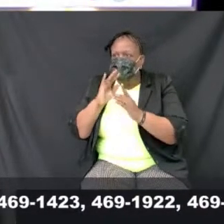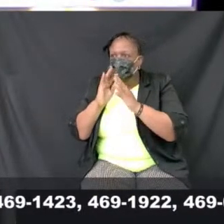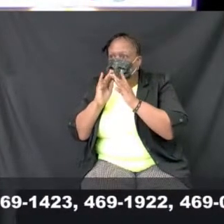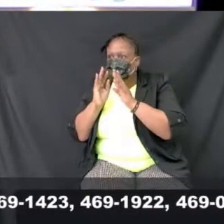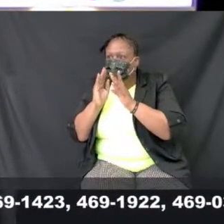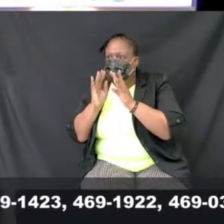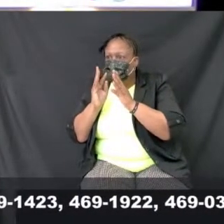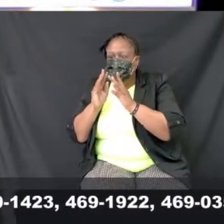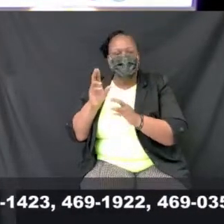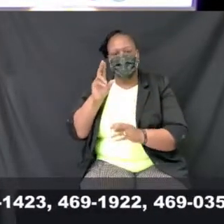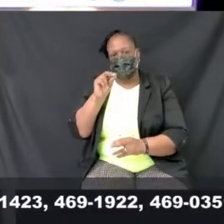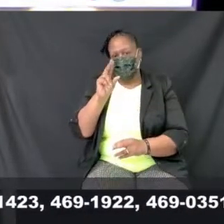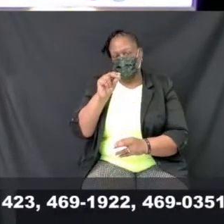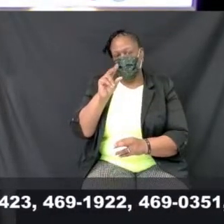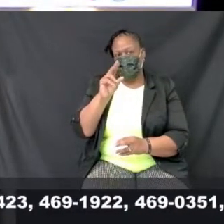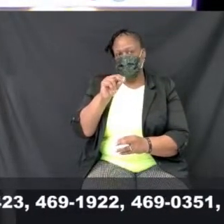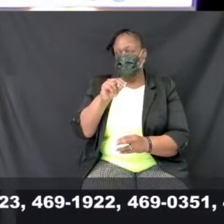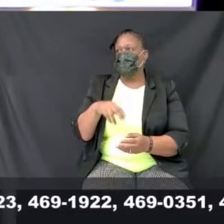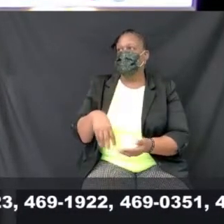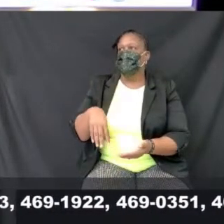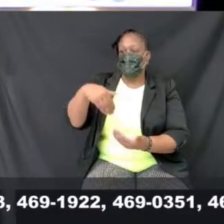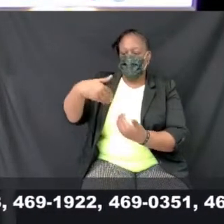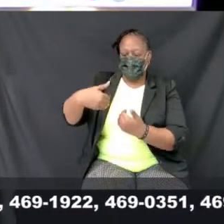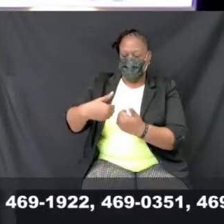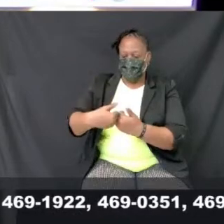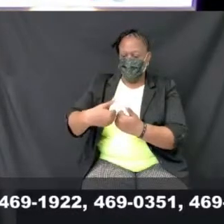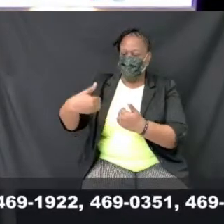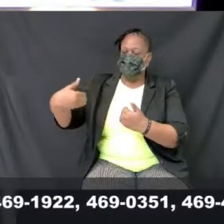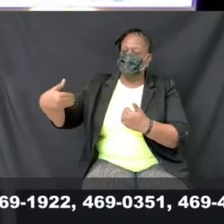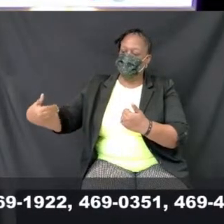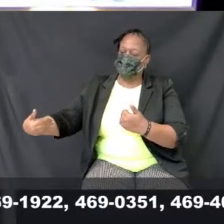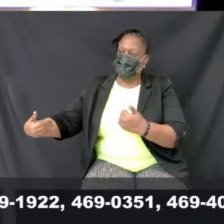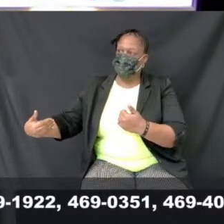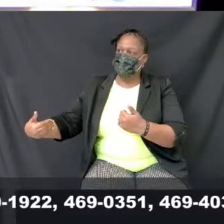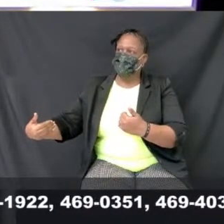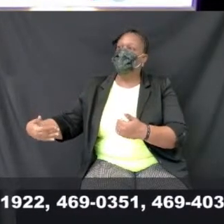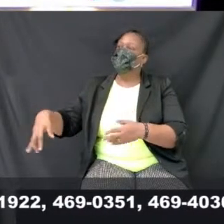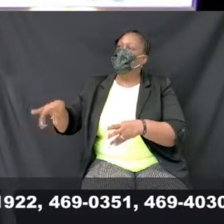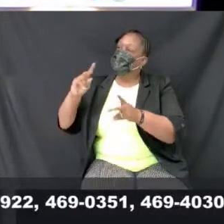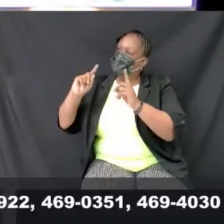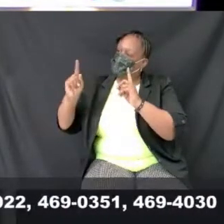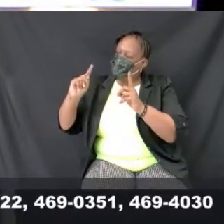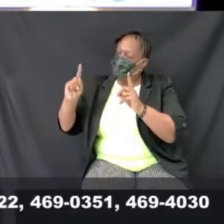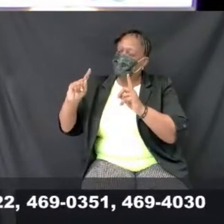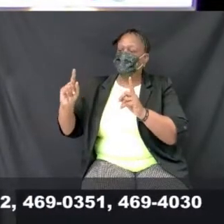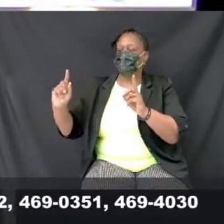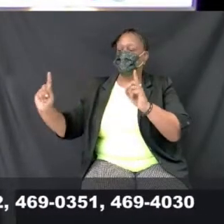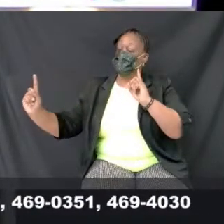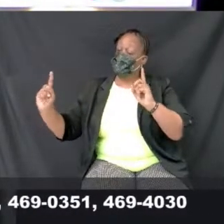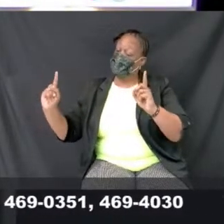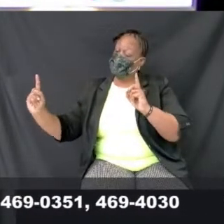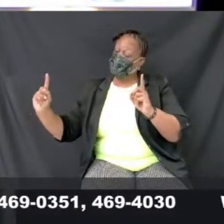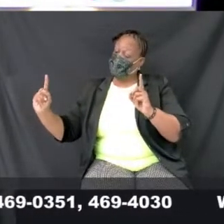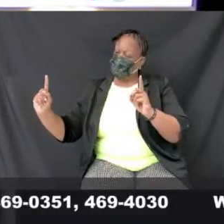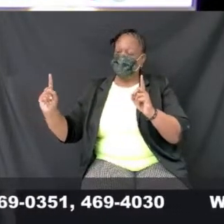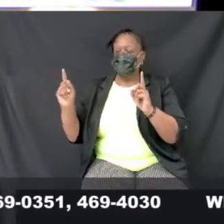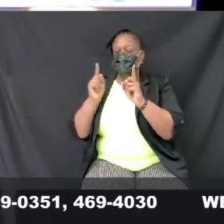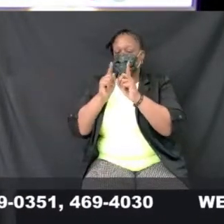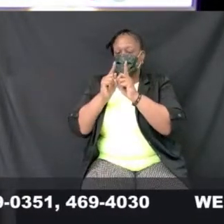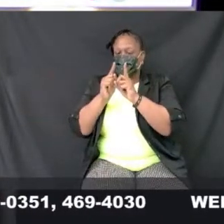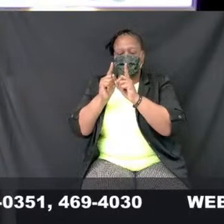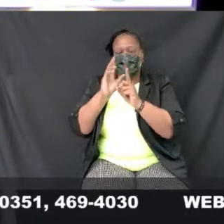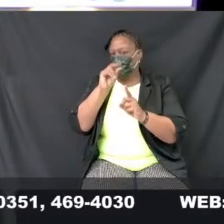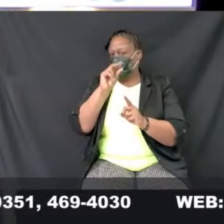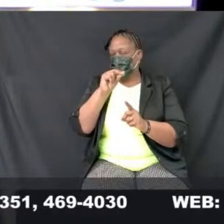but it doesn't mean, as my mother used to say, every pan knock, you have to be there. And so even if there's an event that is being